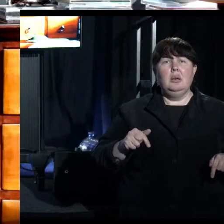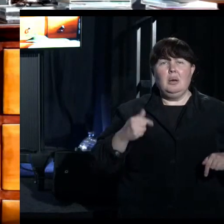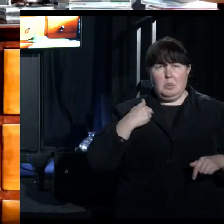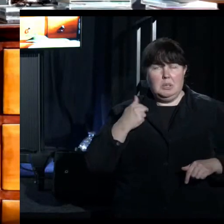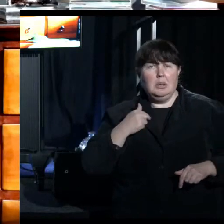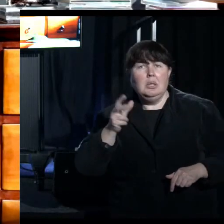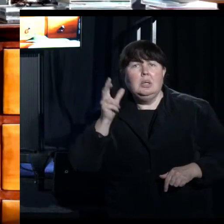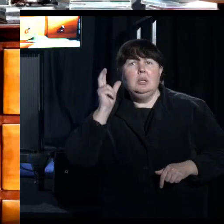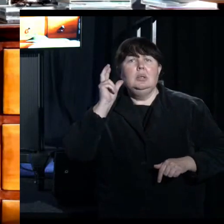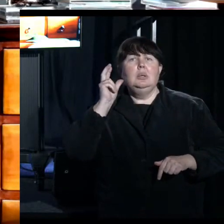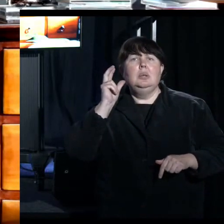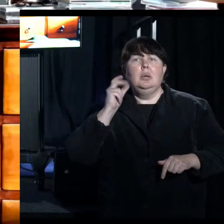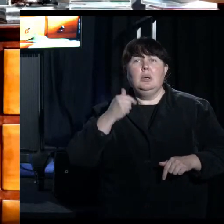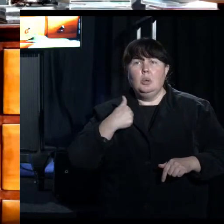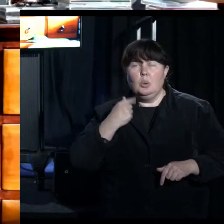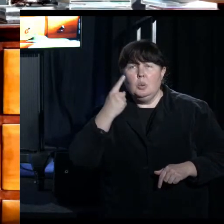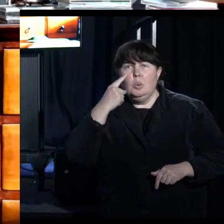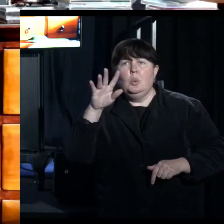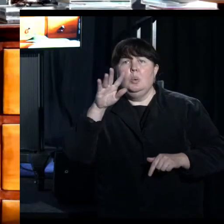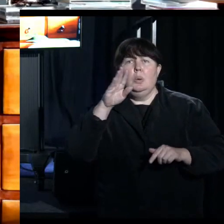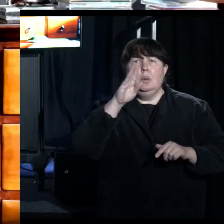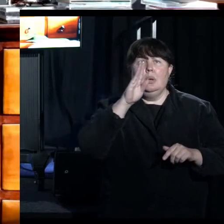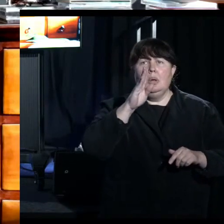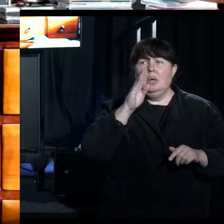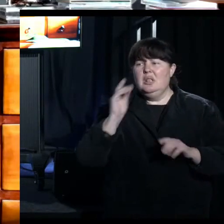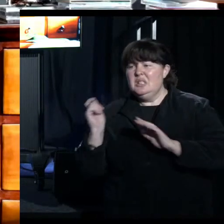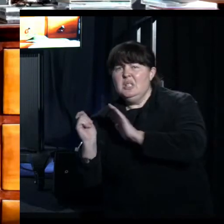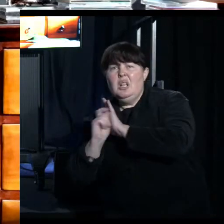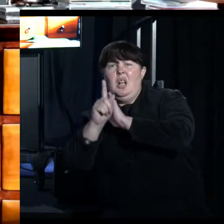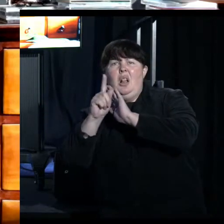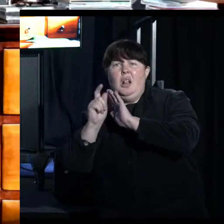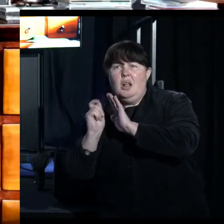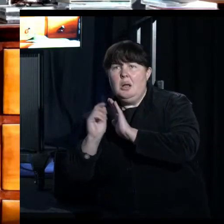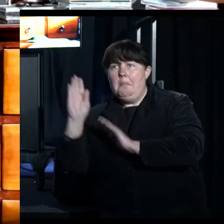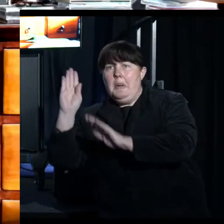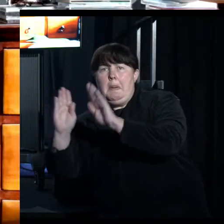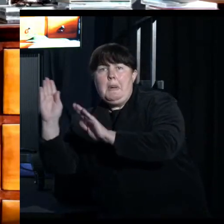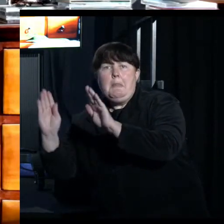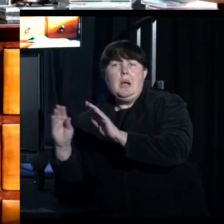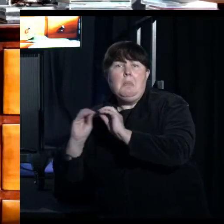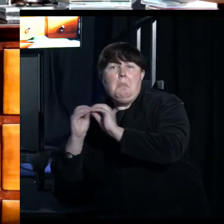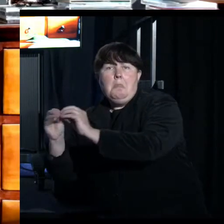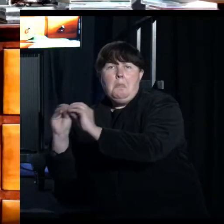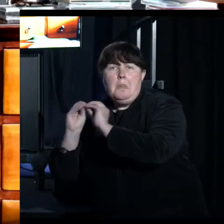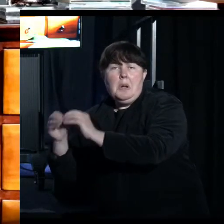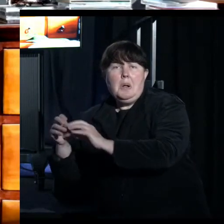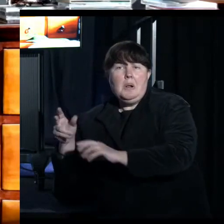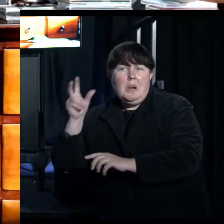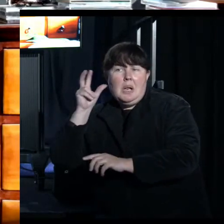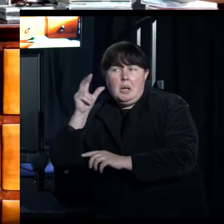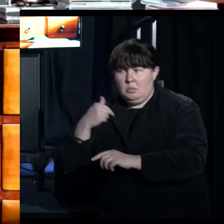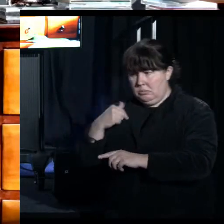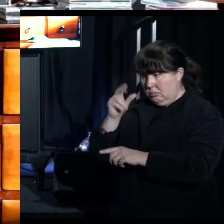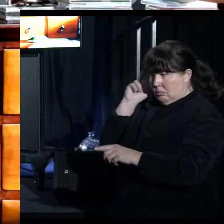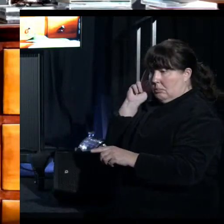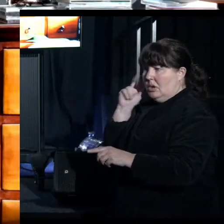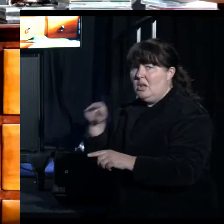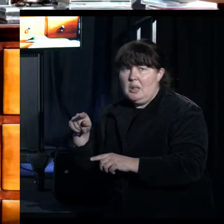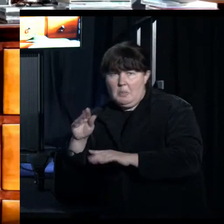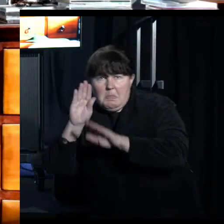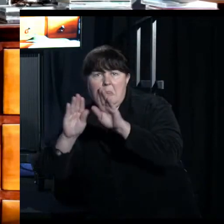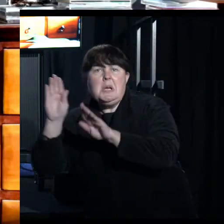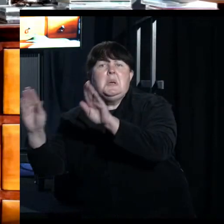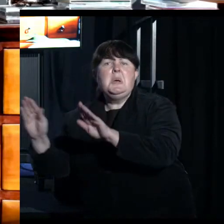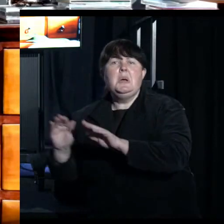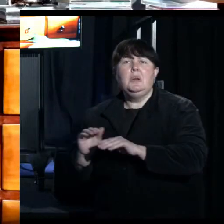You were silent. I was silenced. I was beaten. You were being beaten. I was